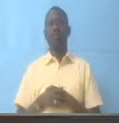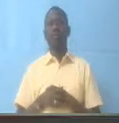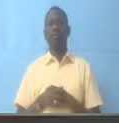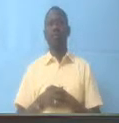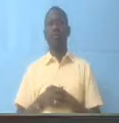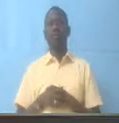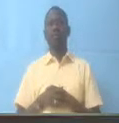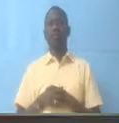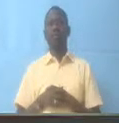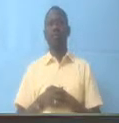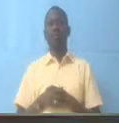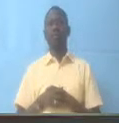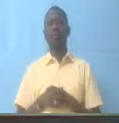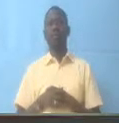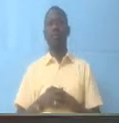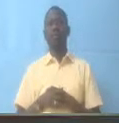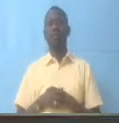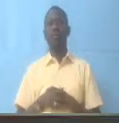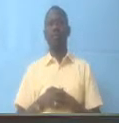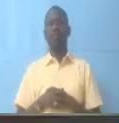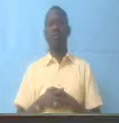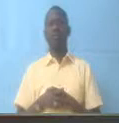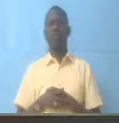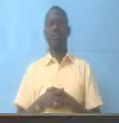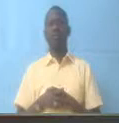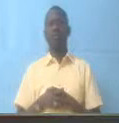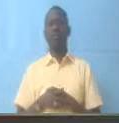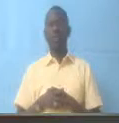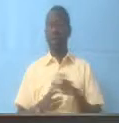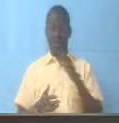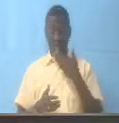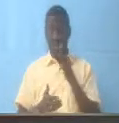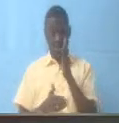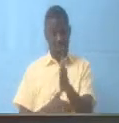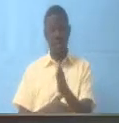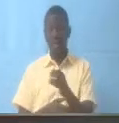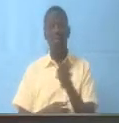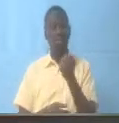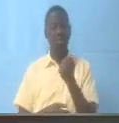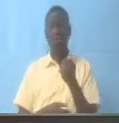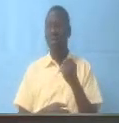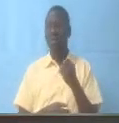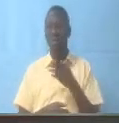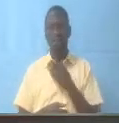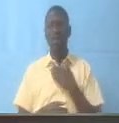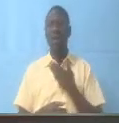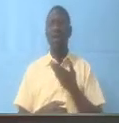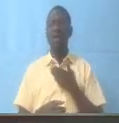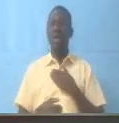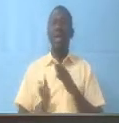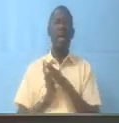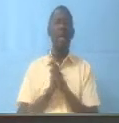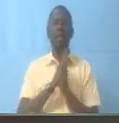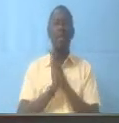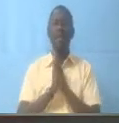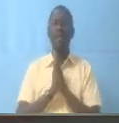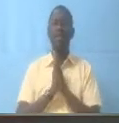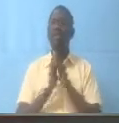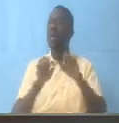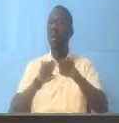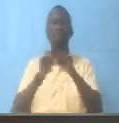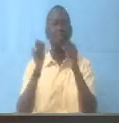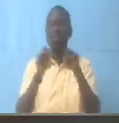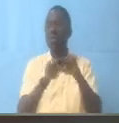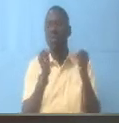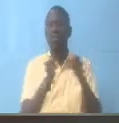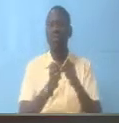mbiri yelleefi doomu aadama jamono boobu. That may be right, because we were against abuses and the fact that it was a